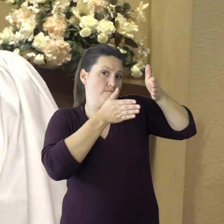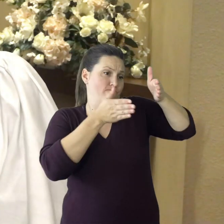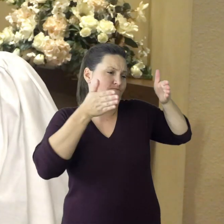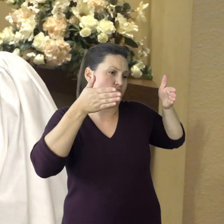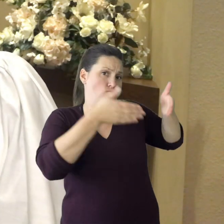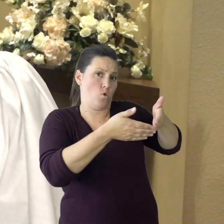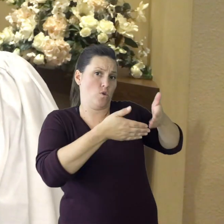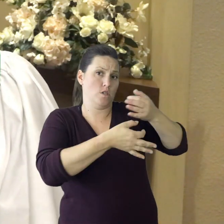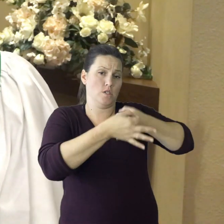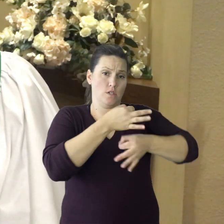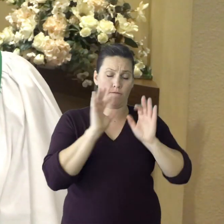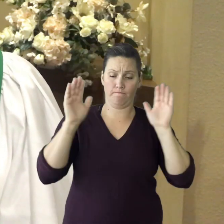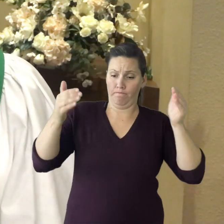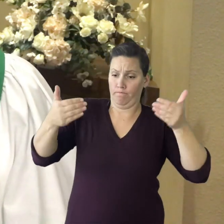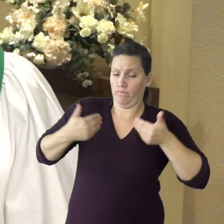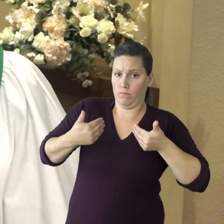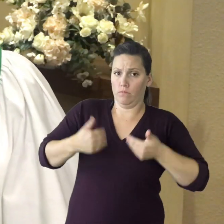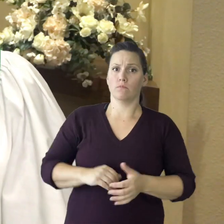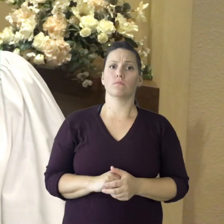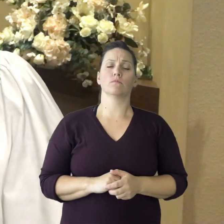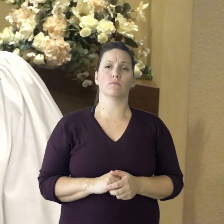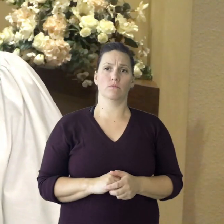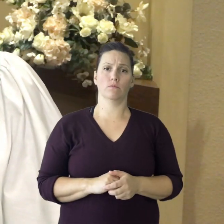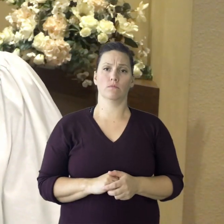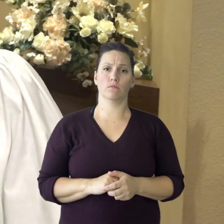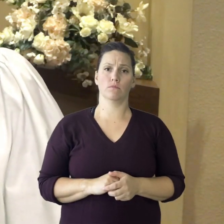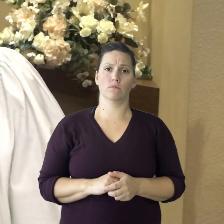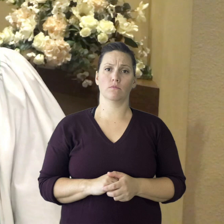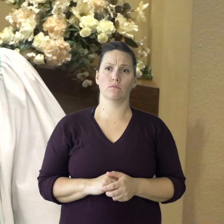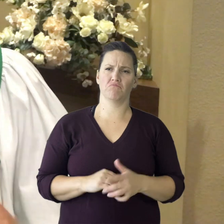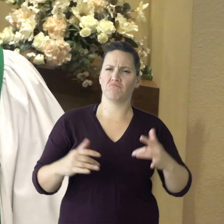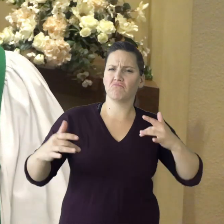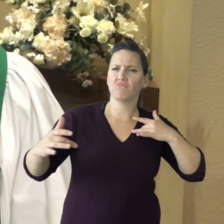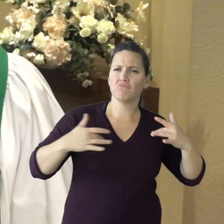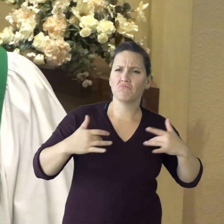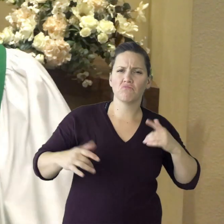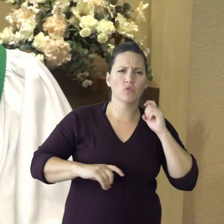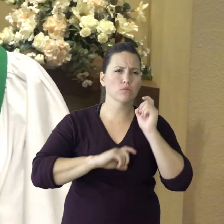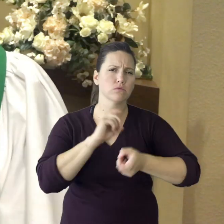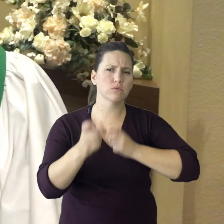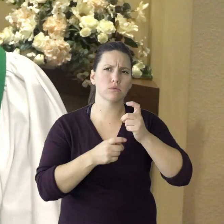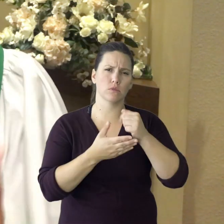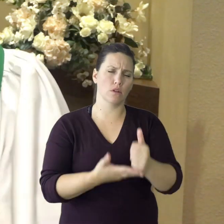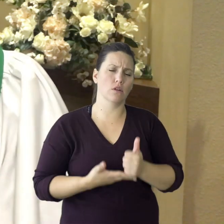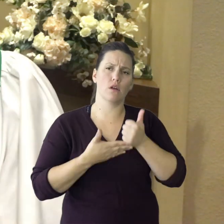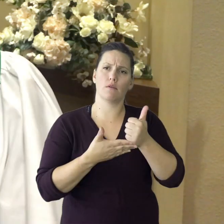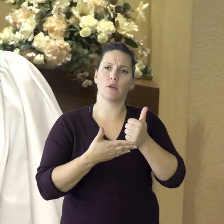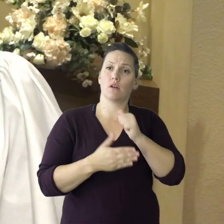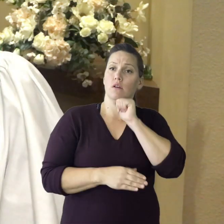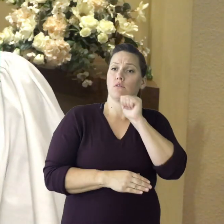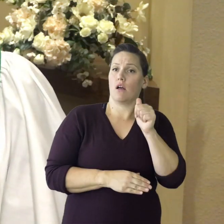other-centered rather than self-centered. It's concerned about giving and